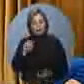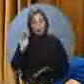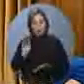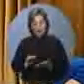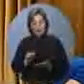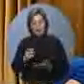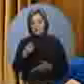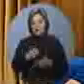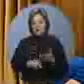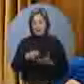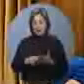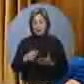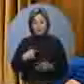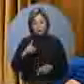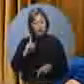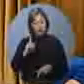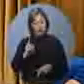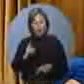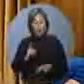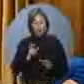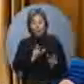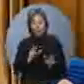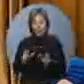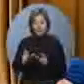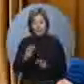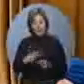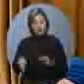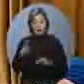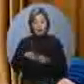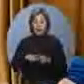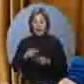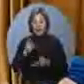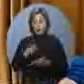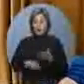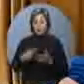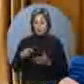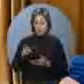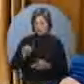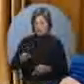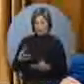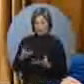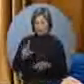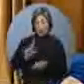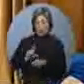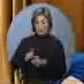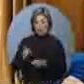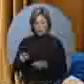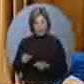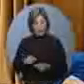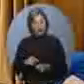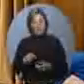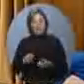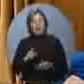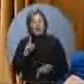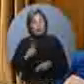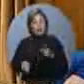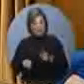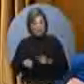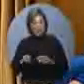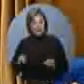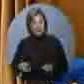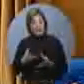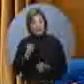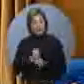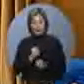hike on job-creating businesses. We oppose any global financial transaction tax on Canadians as well. And